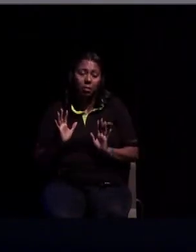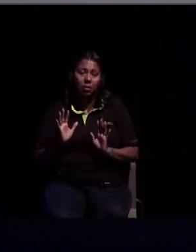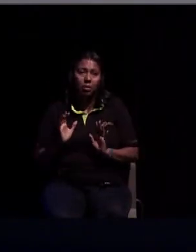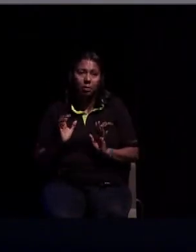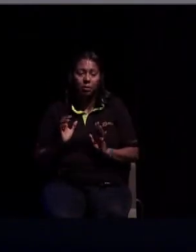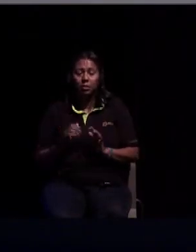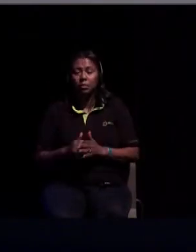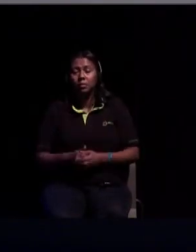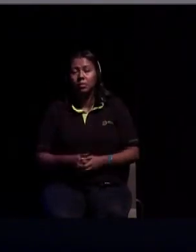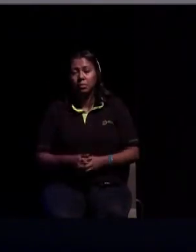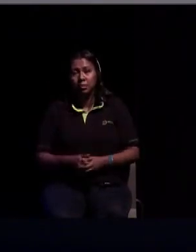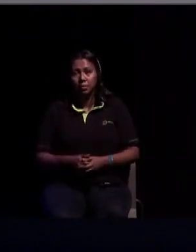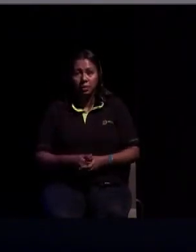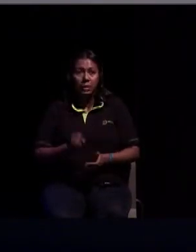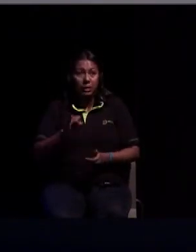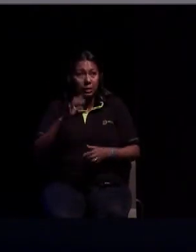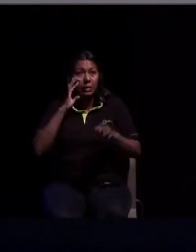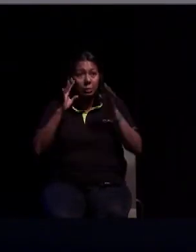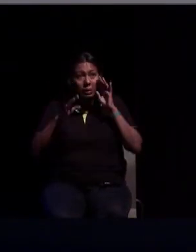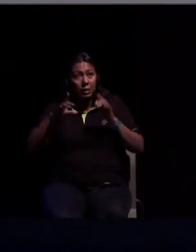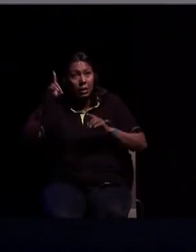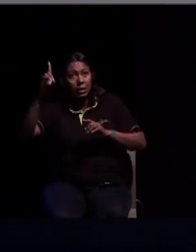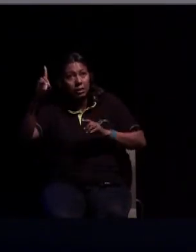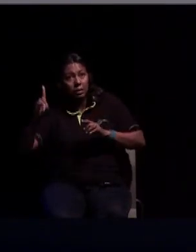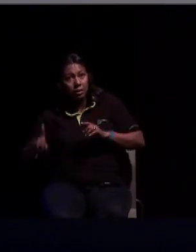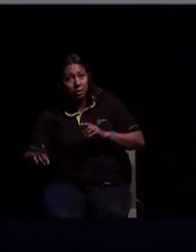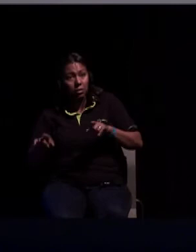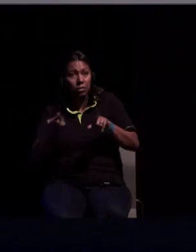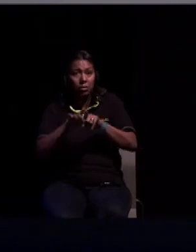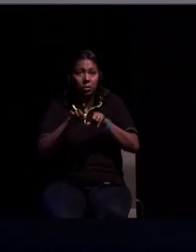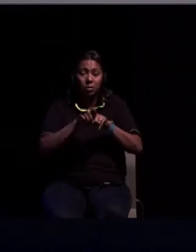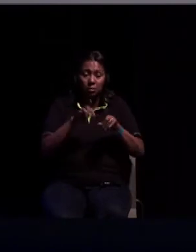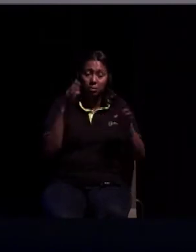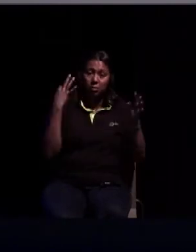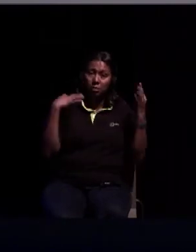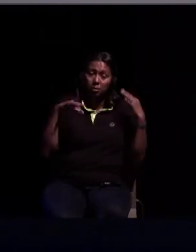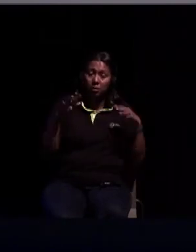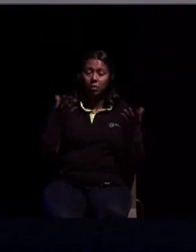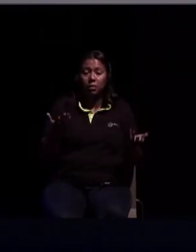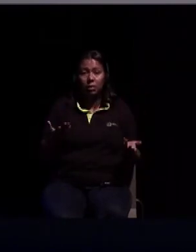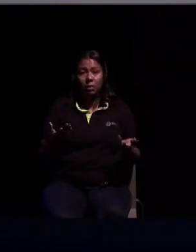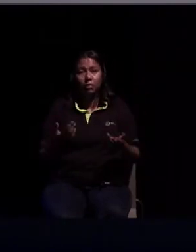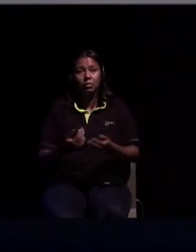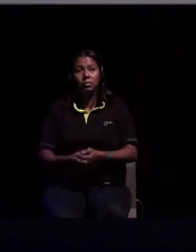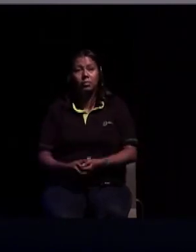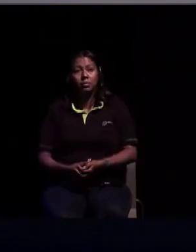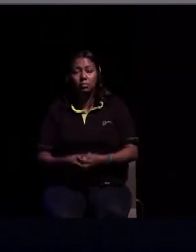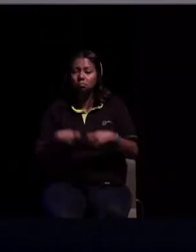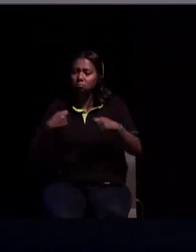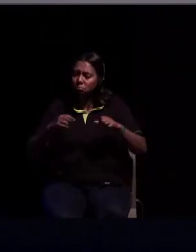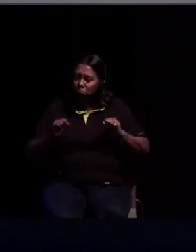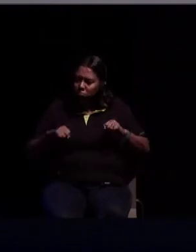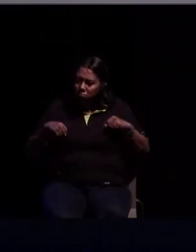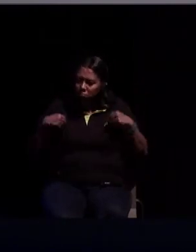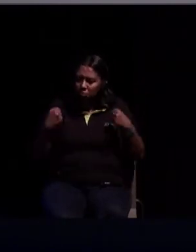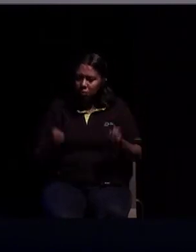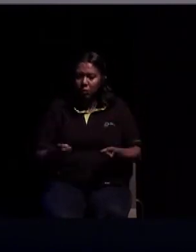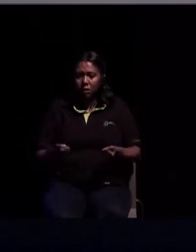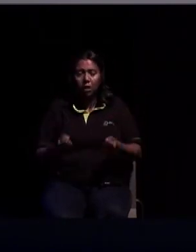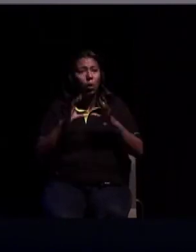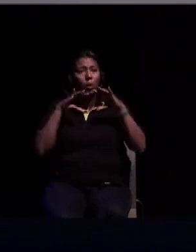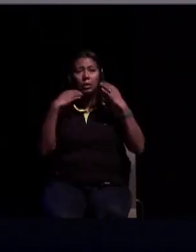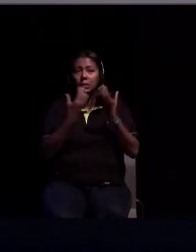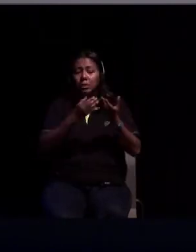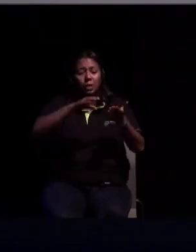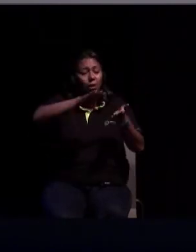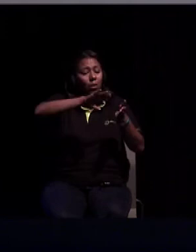in tourism, we would demand that that body be expelled from the UN system because it doesn't belong in the UN system. It is